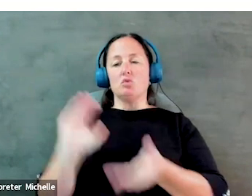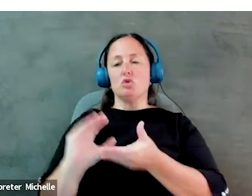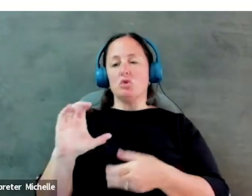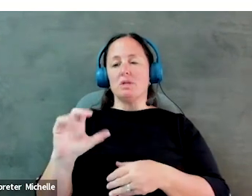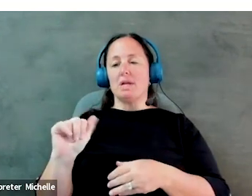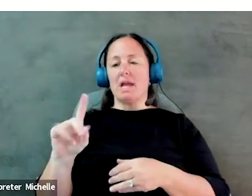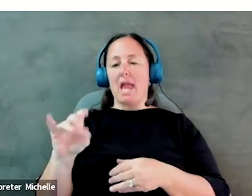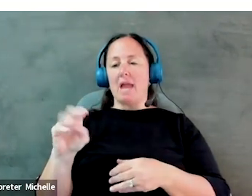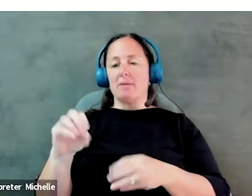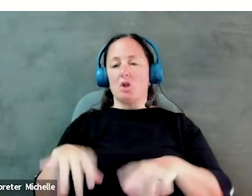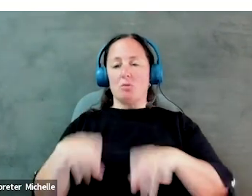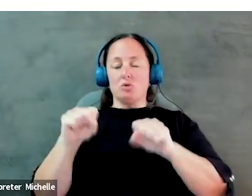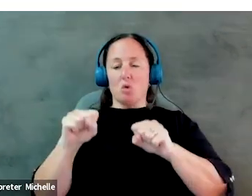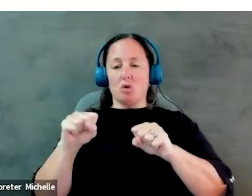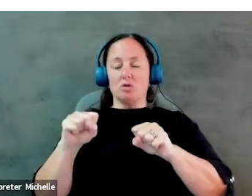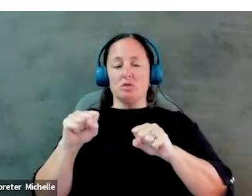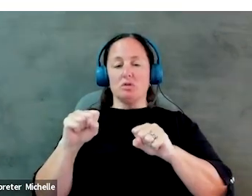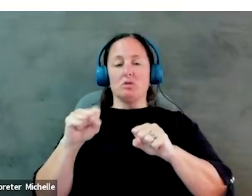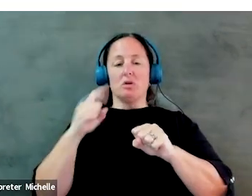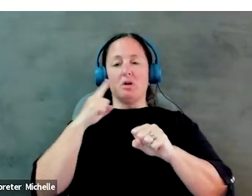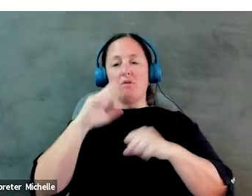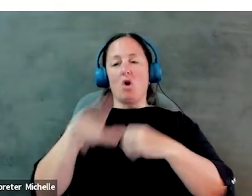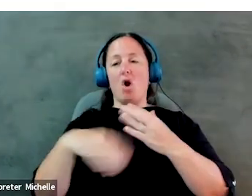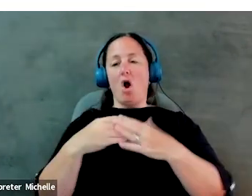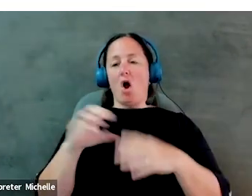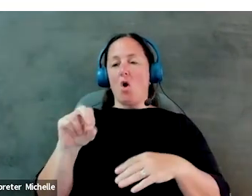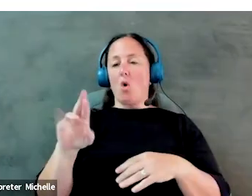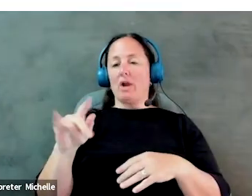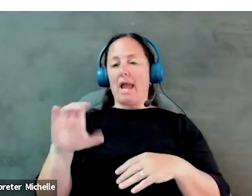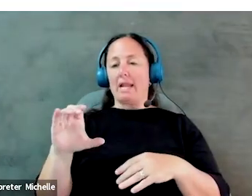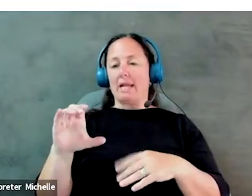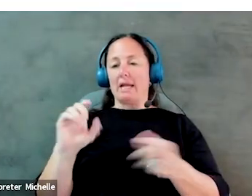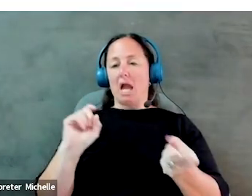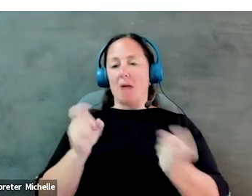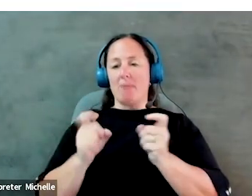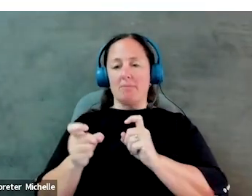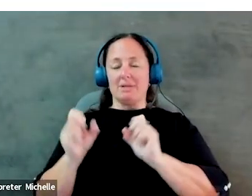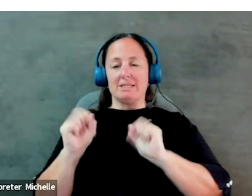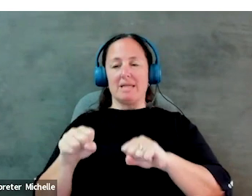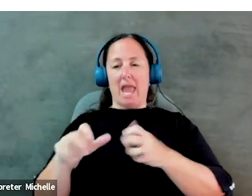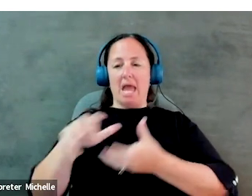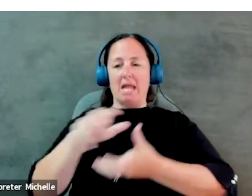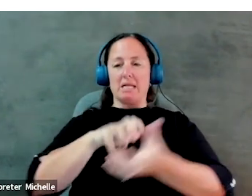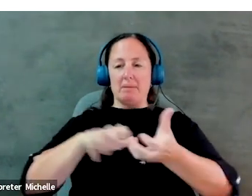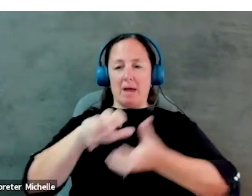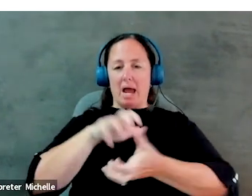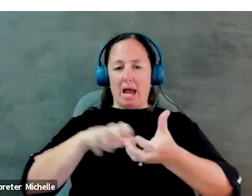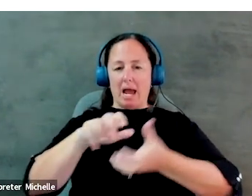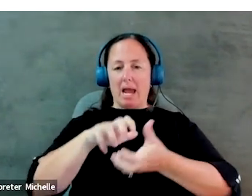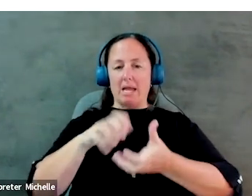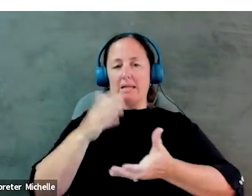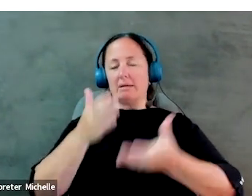cadmium absorption. Above all, organic amendments that could be